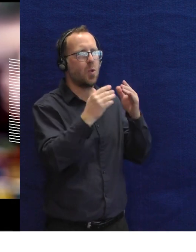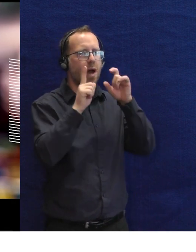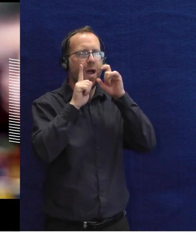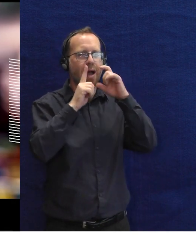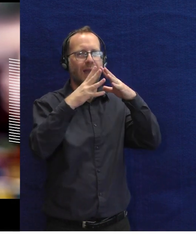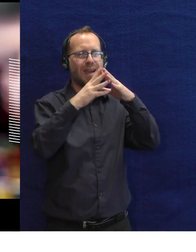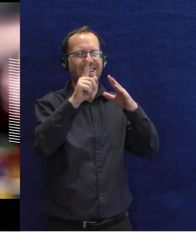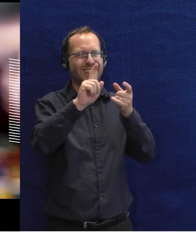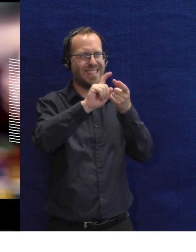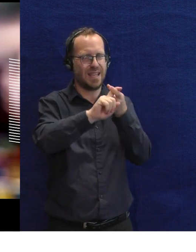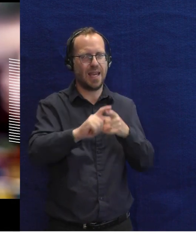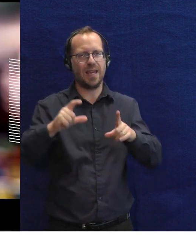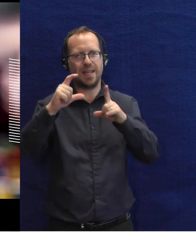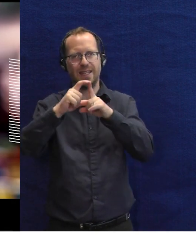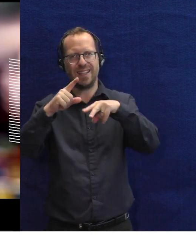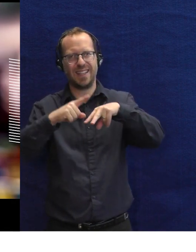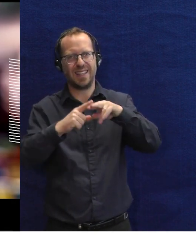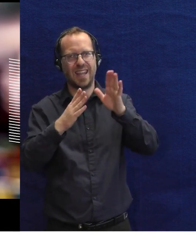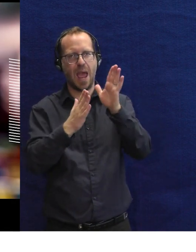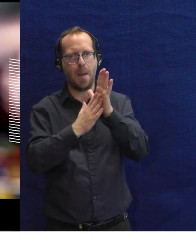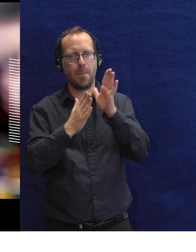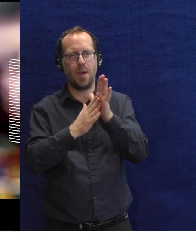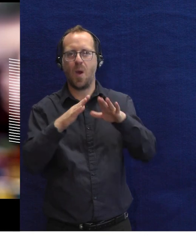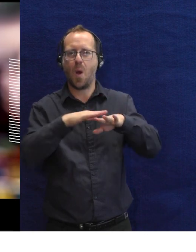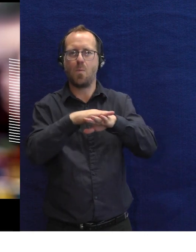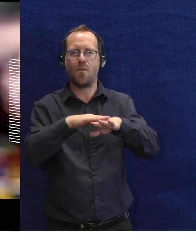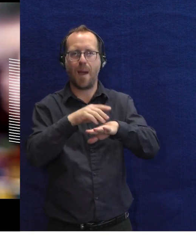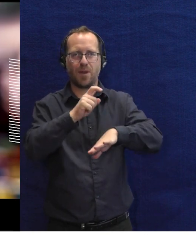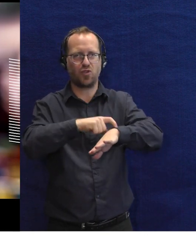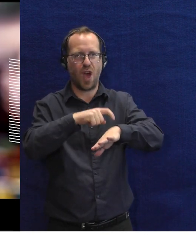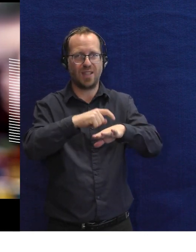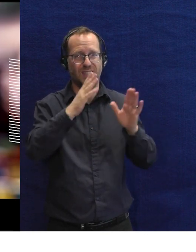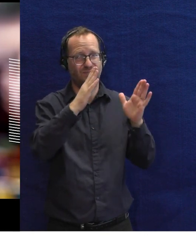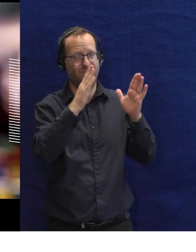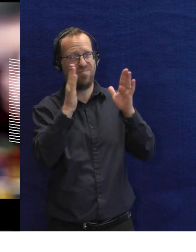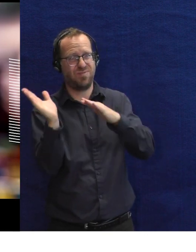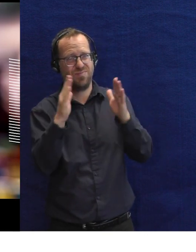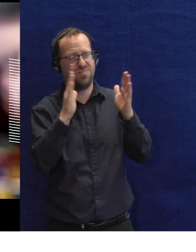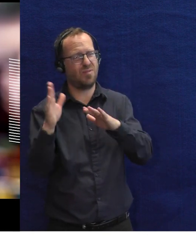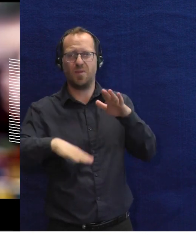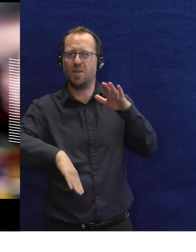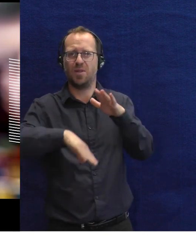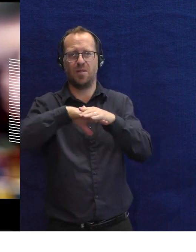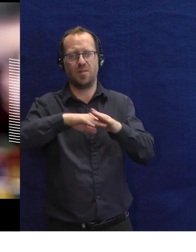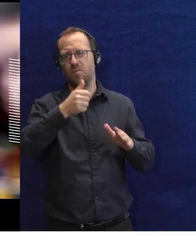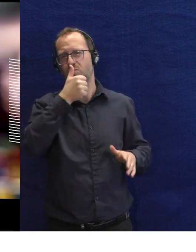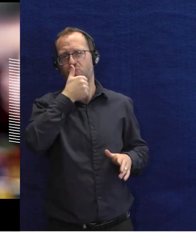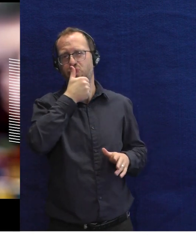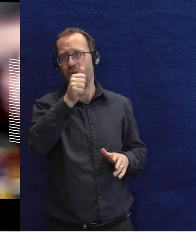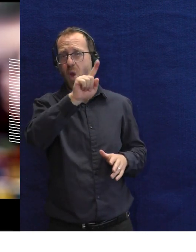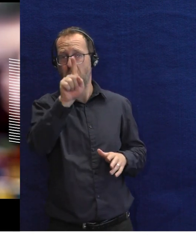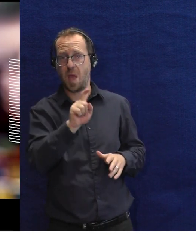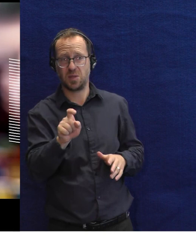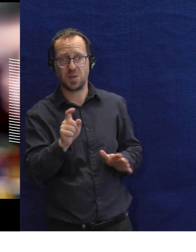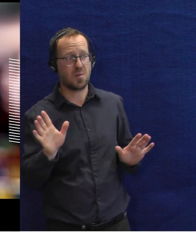tak já moc děkuji Chrisovi a byť trošku máme skluz, tak zkusme jednu otázku z publika, pokud